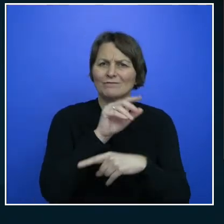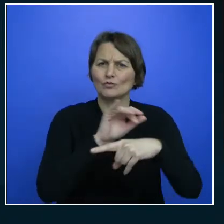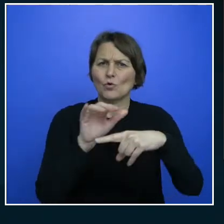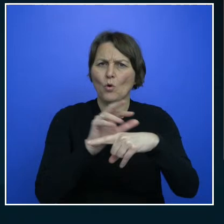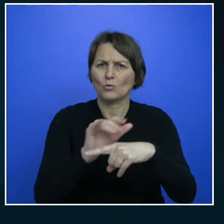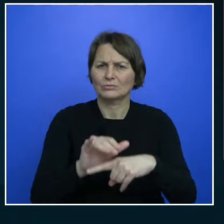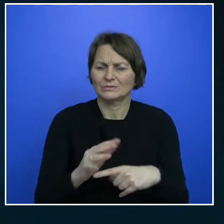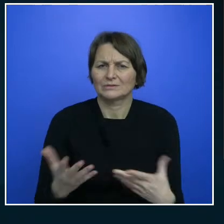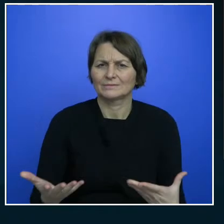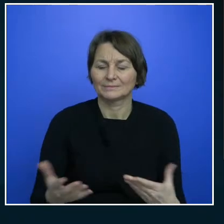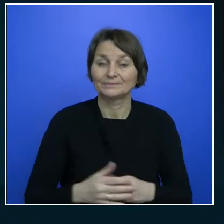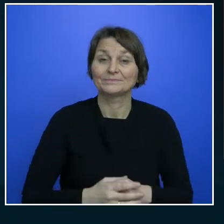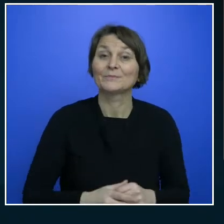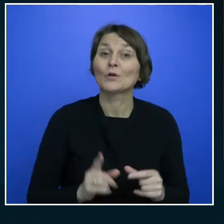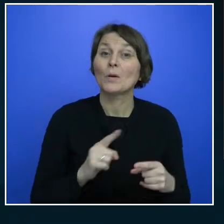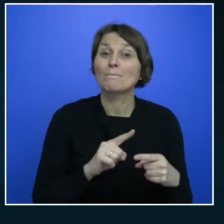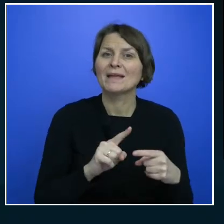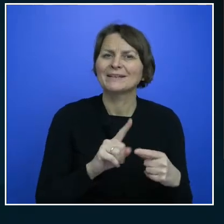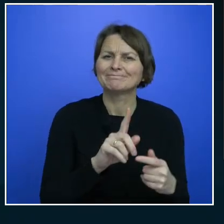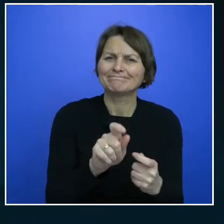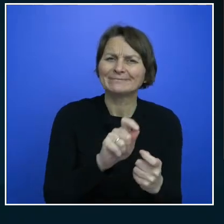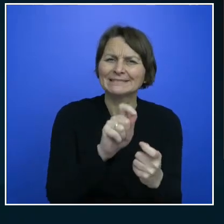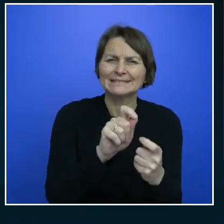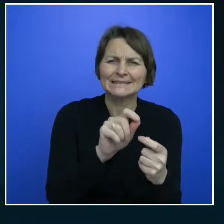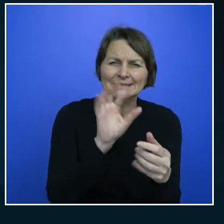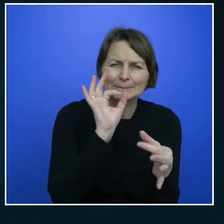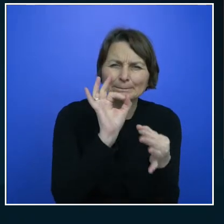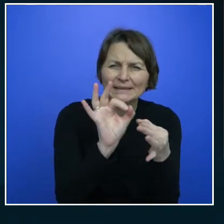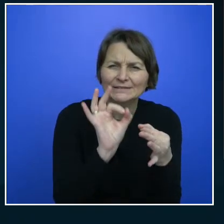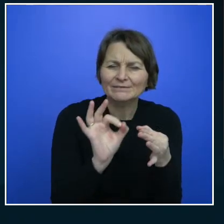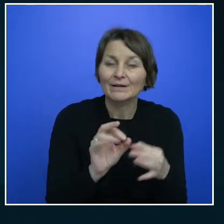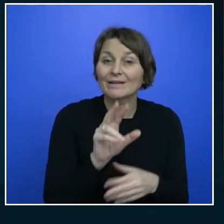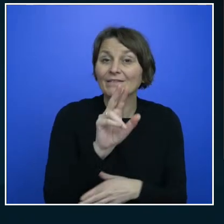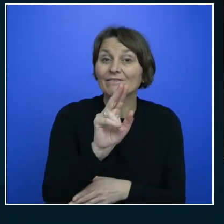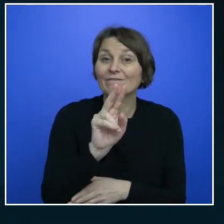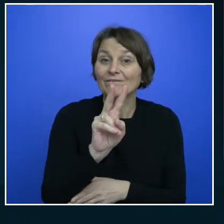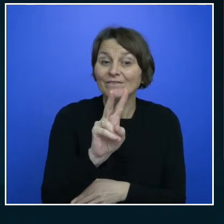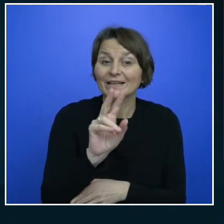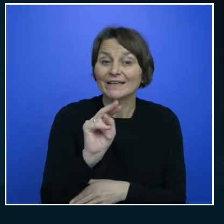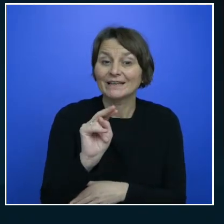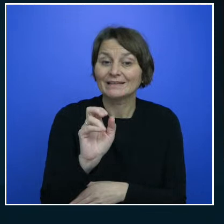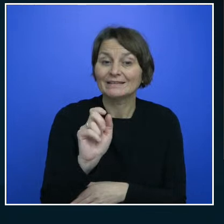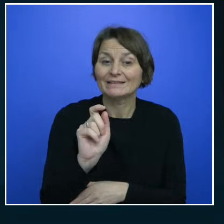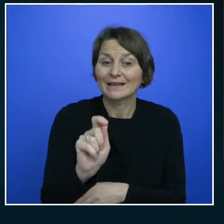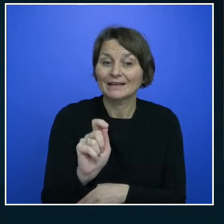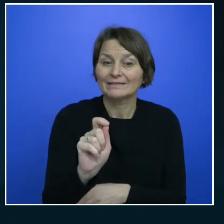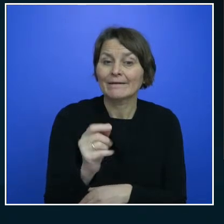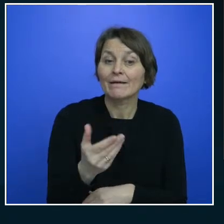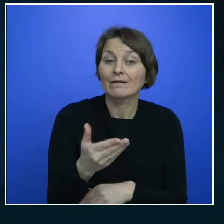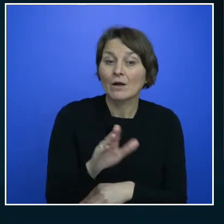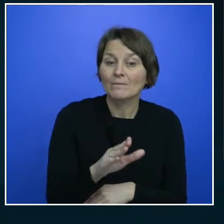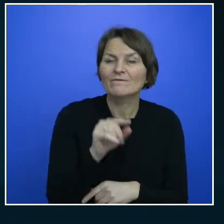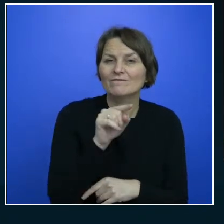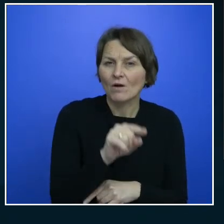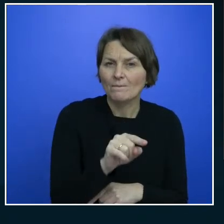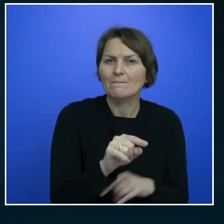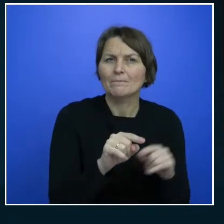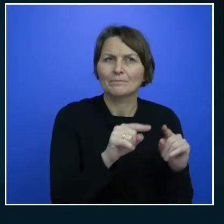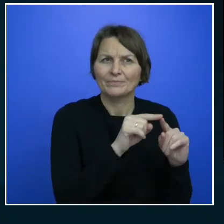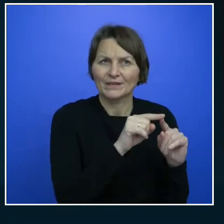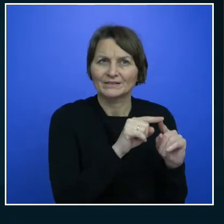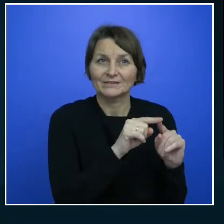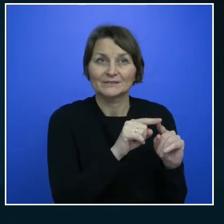specifying the VNet, the ID of the VNet, and this VNet is actually coming from the resource right here. So by doing that,